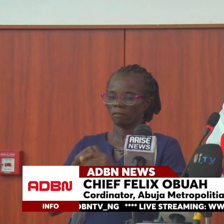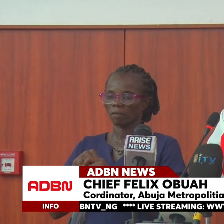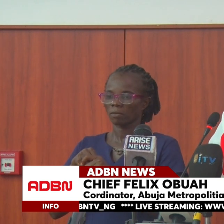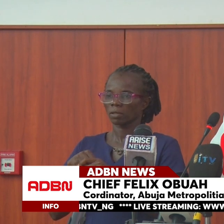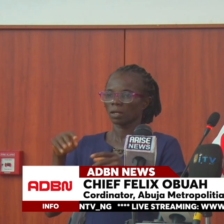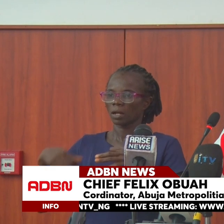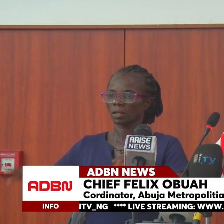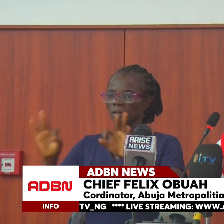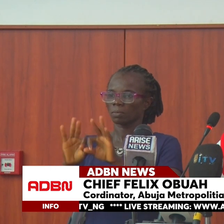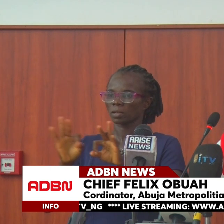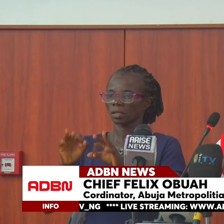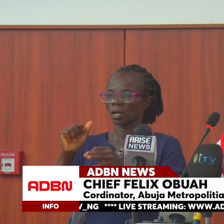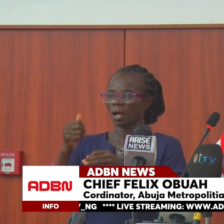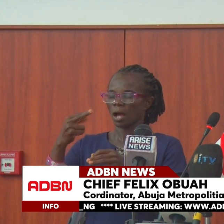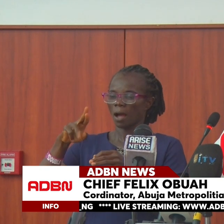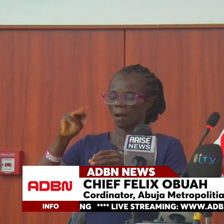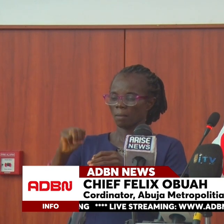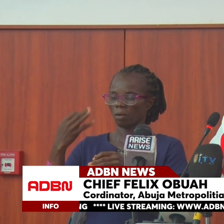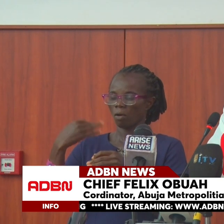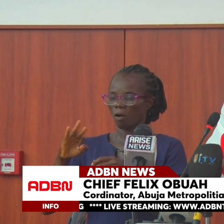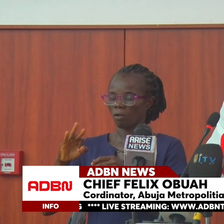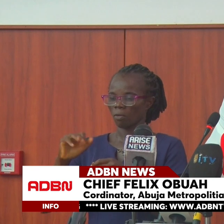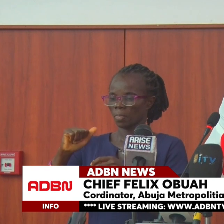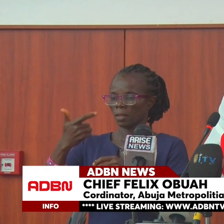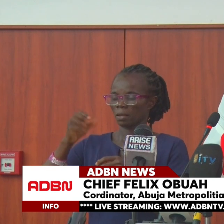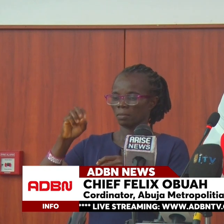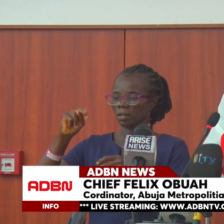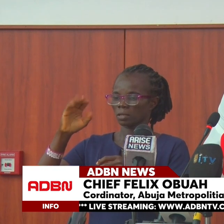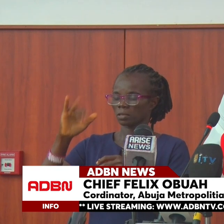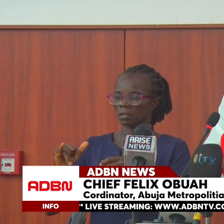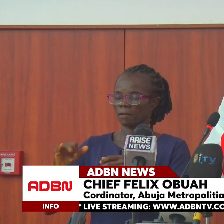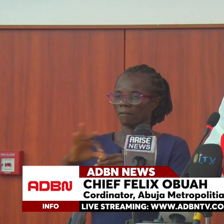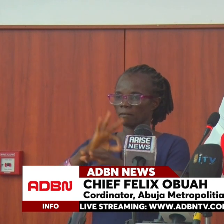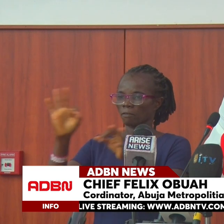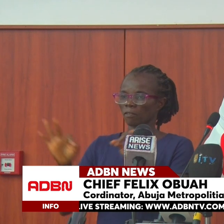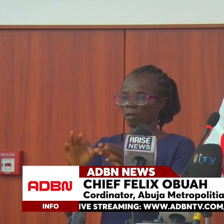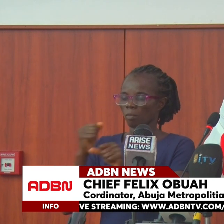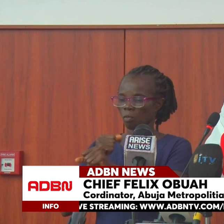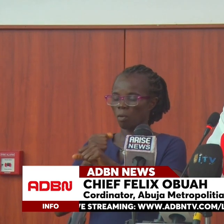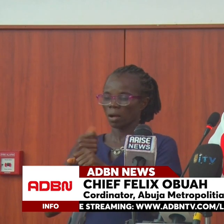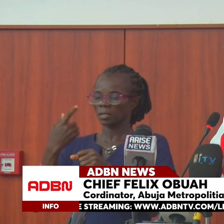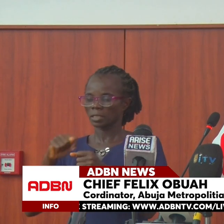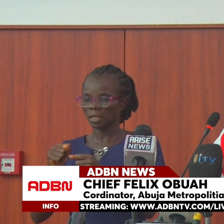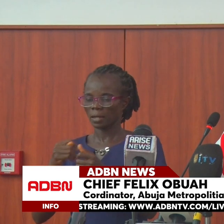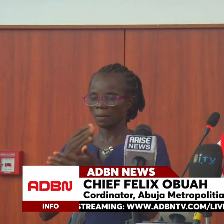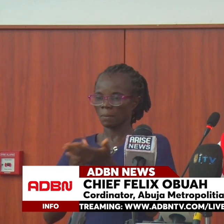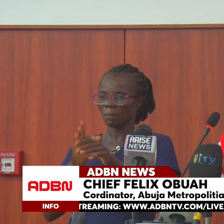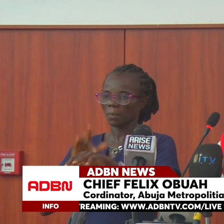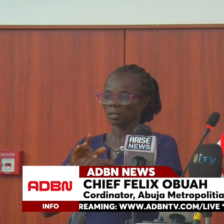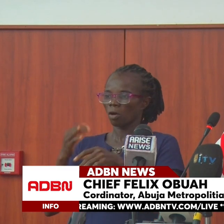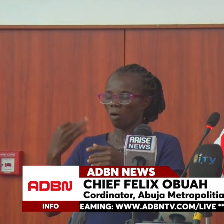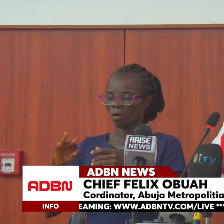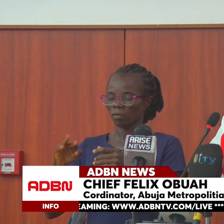an important arm of our national emergency management framework, without which the impact of disaster management